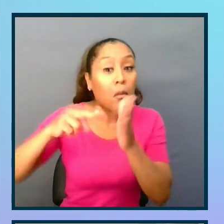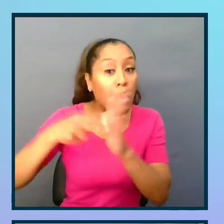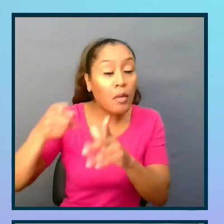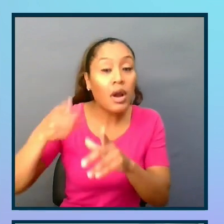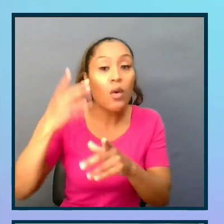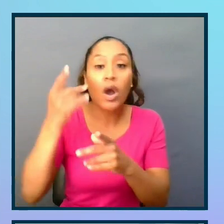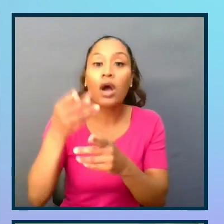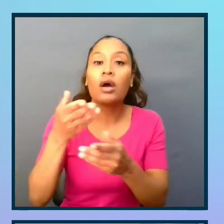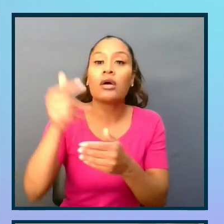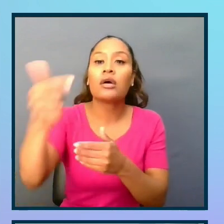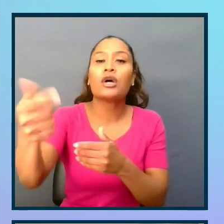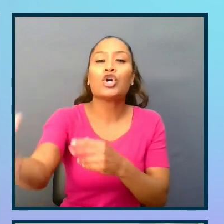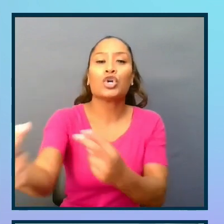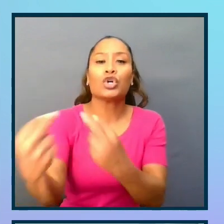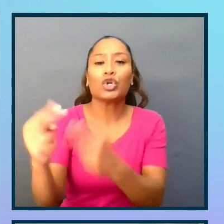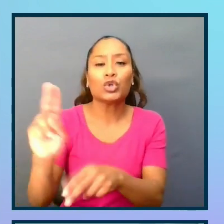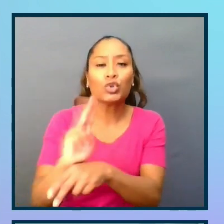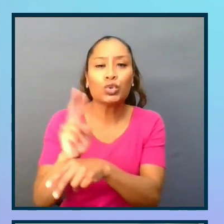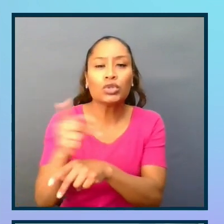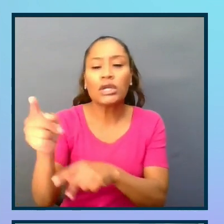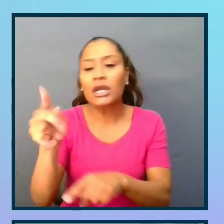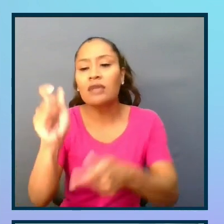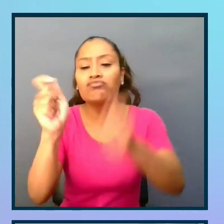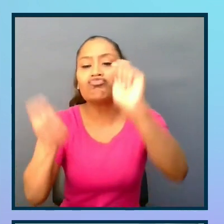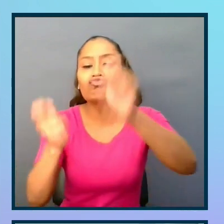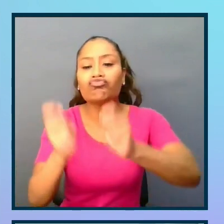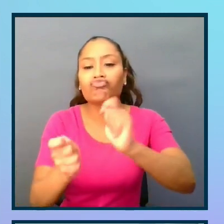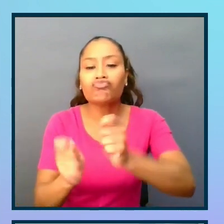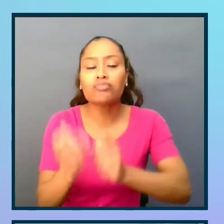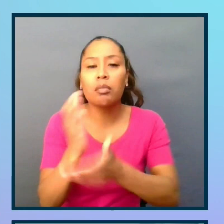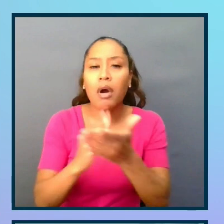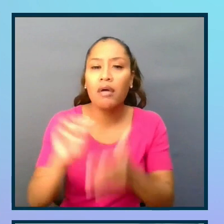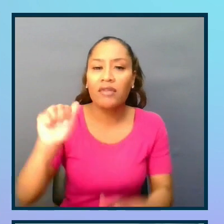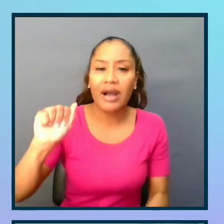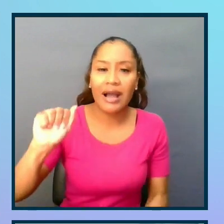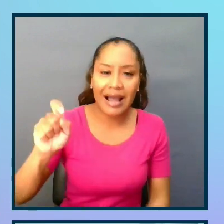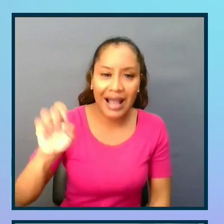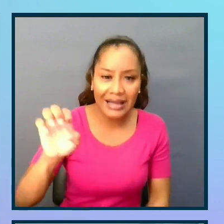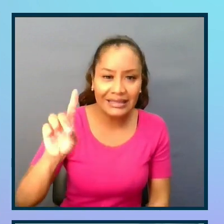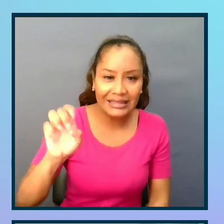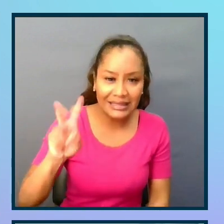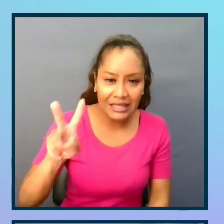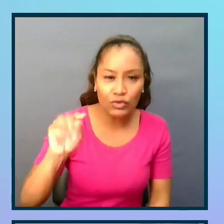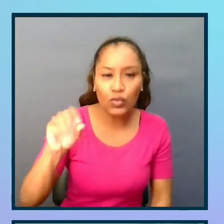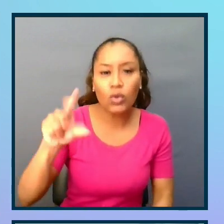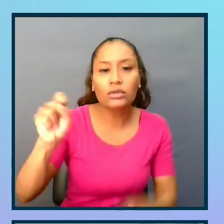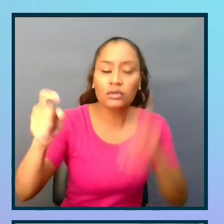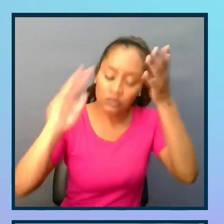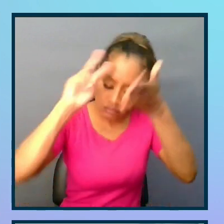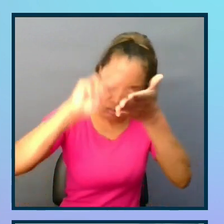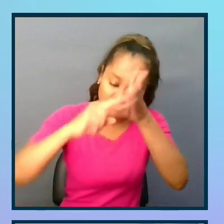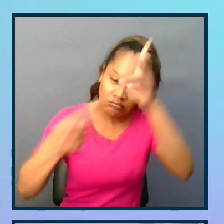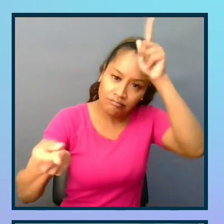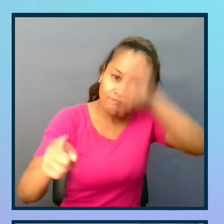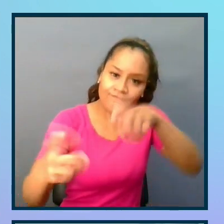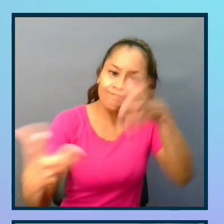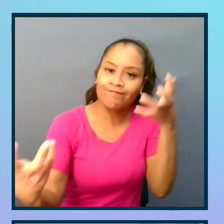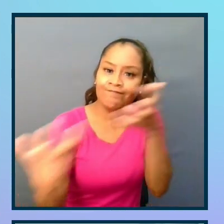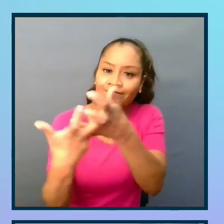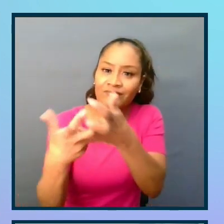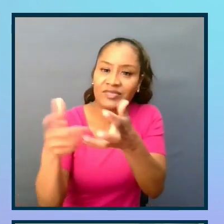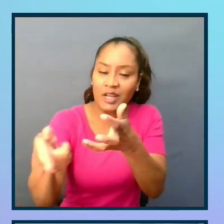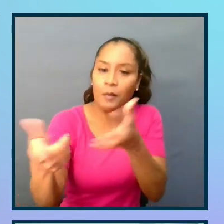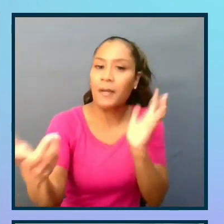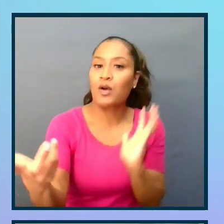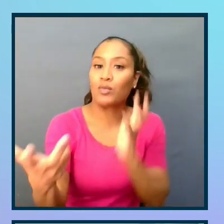user to configure certain aspects of AxDev Tools so that it better suits their usage of it. I'm